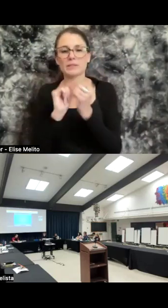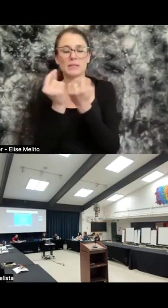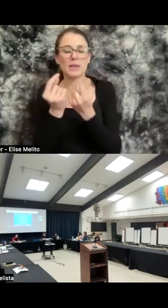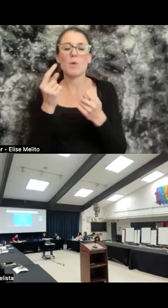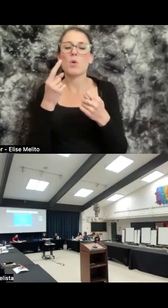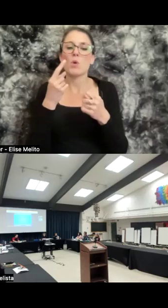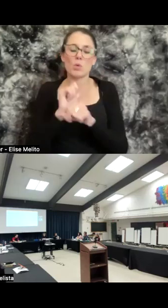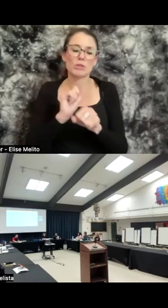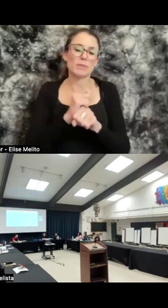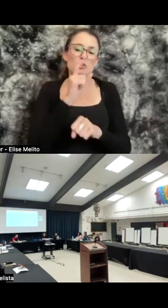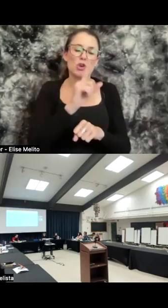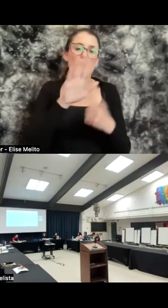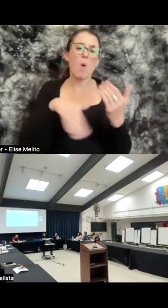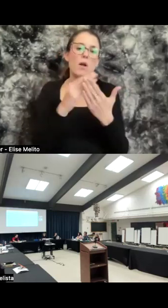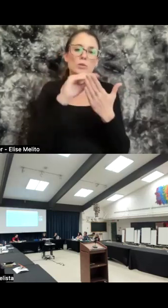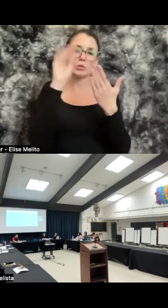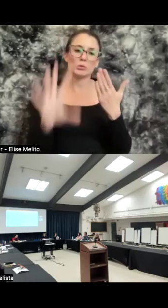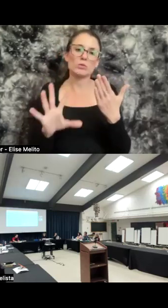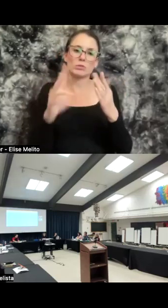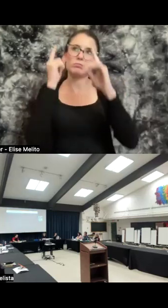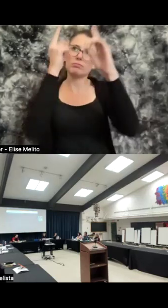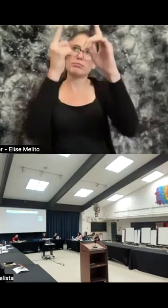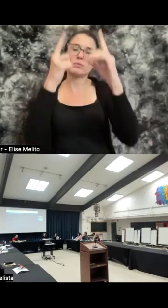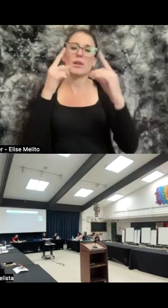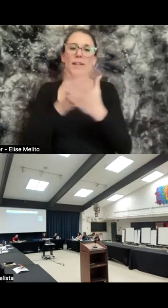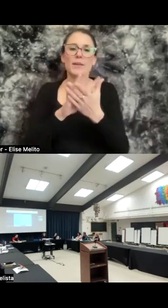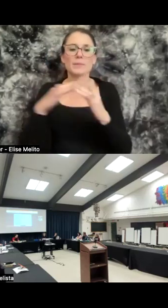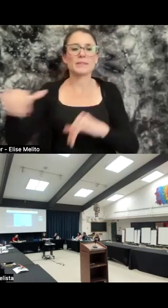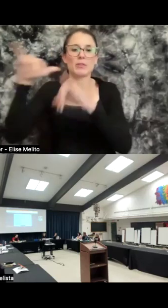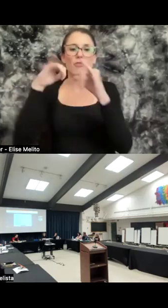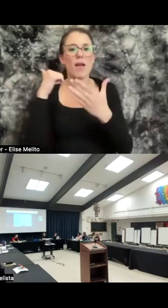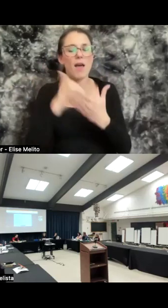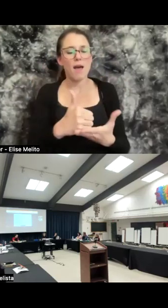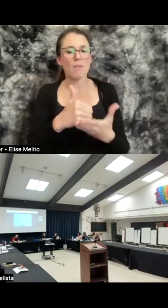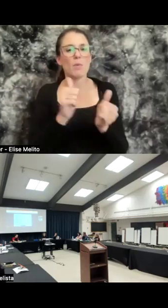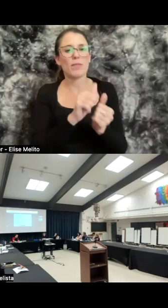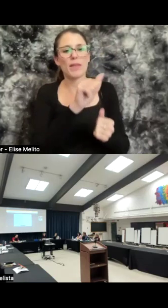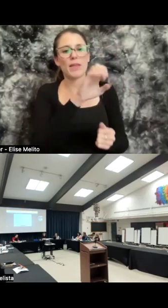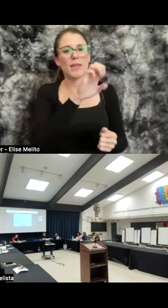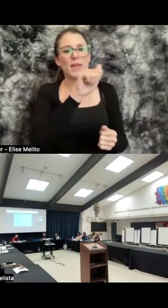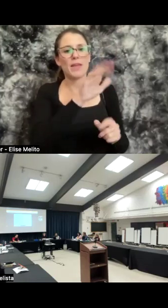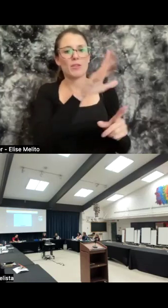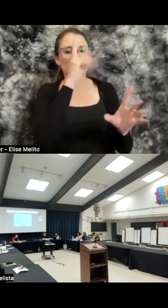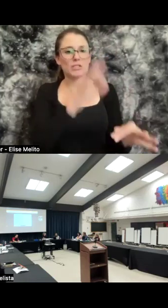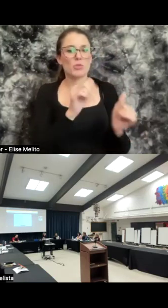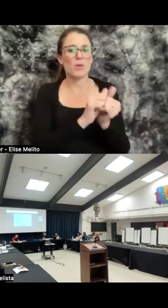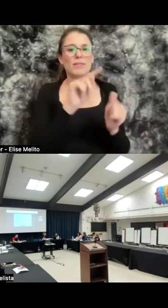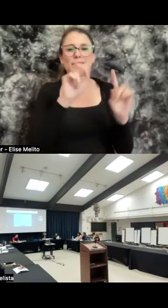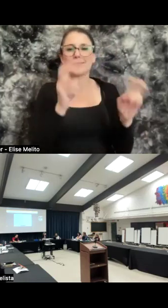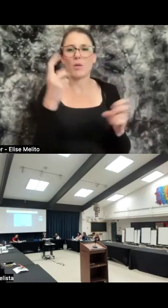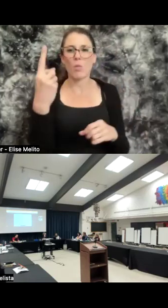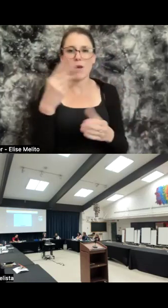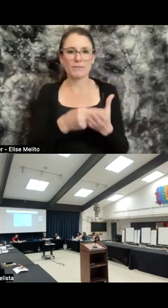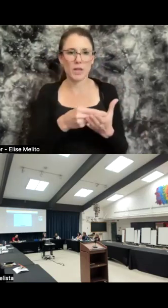students meet academic standards by helping shape AEA's decisions on how to direct Title I funds. And the last